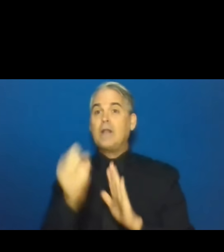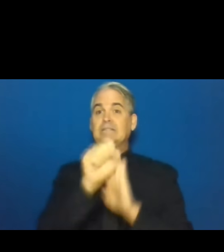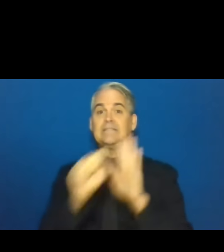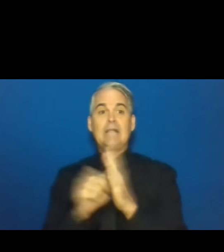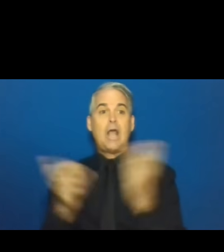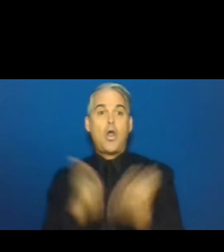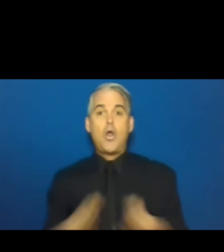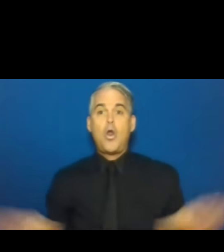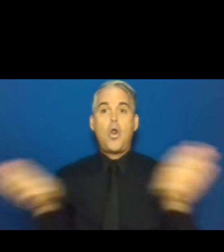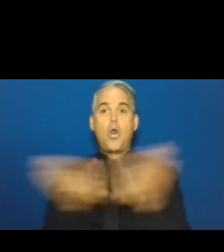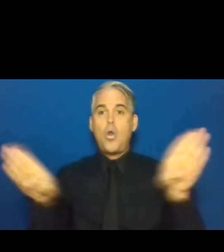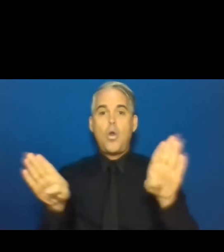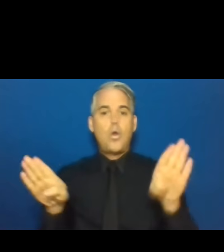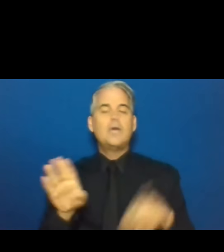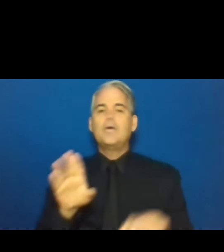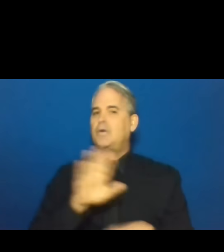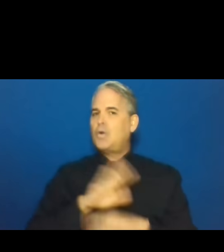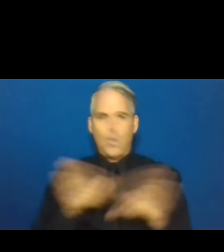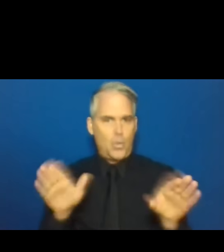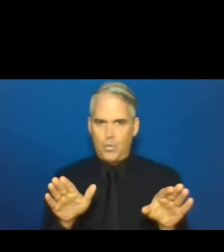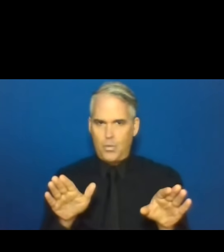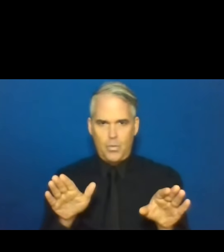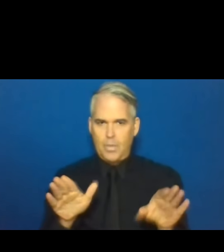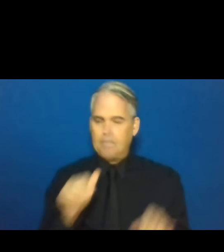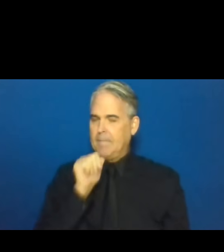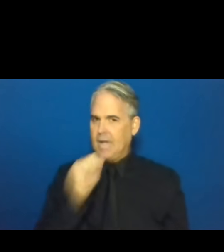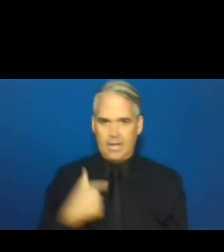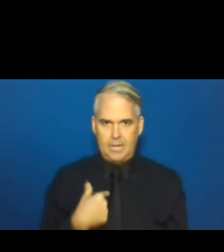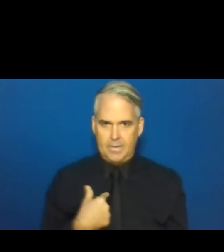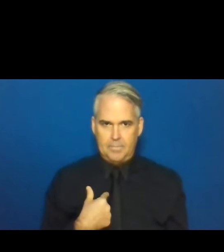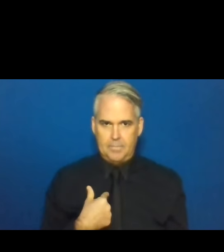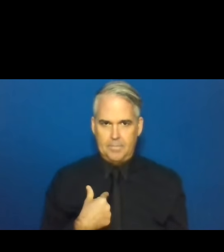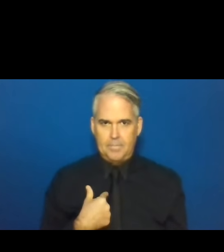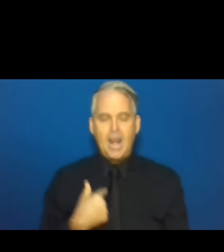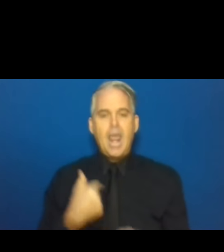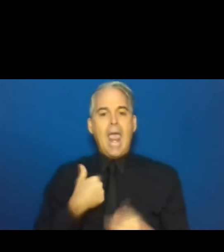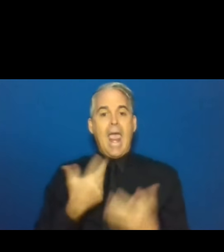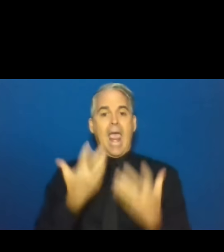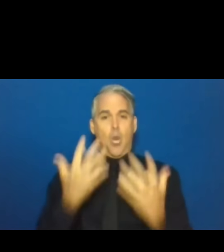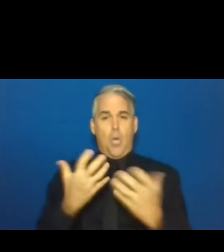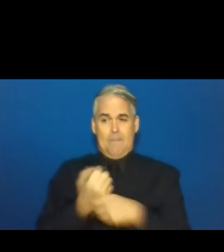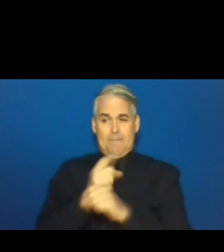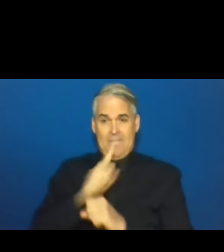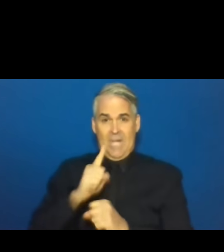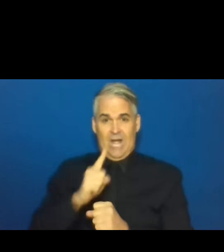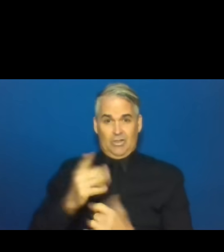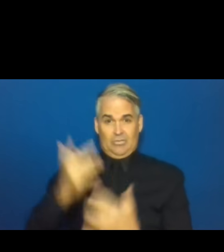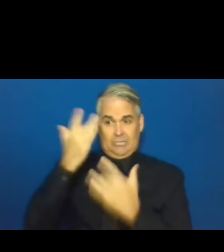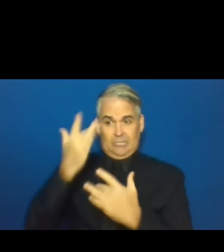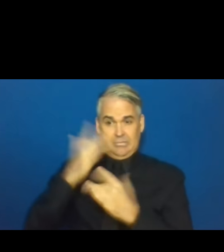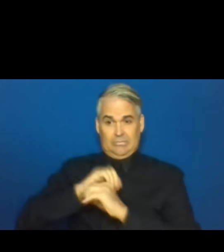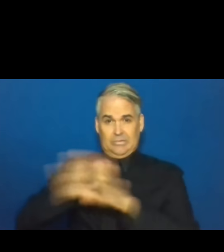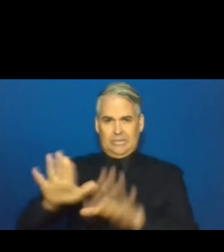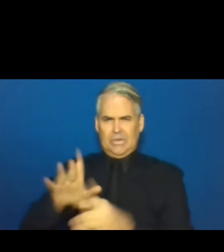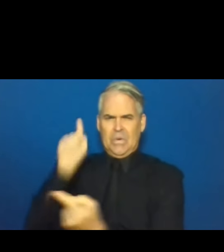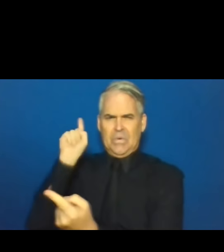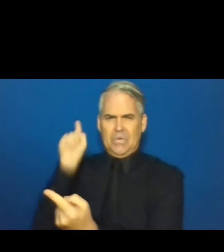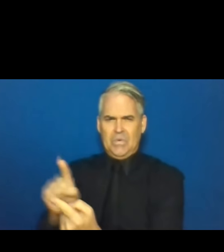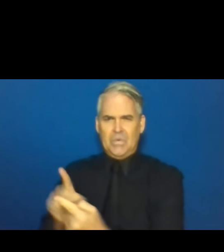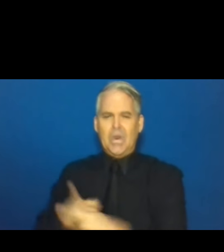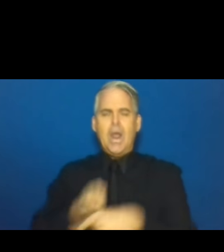order. My goal is to aggressively try to attack this spread while maintaining some portion of our economy and our